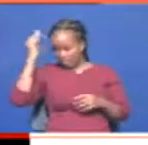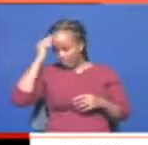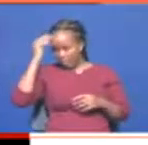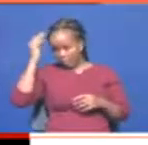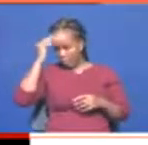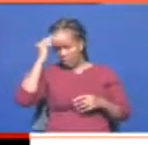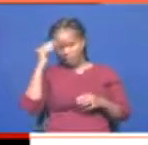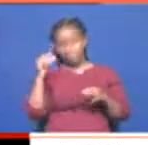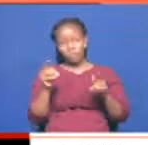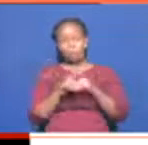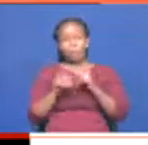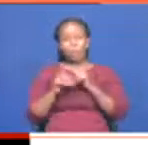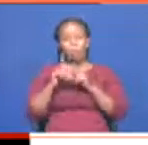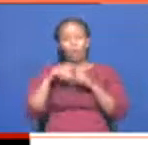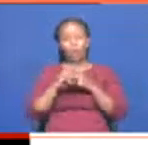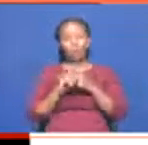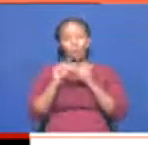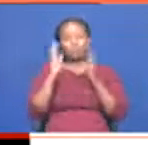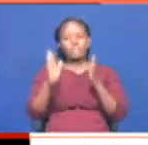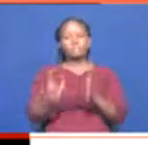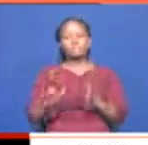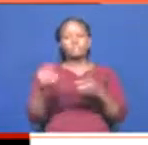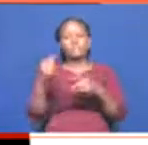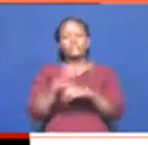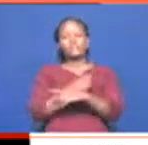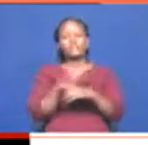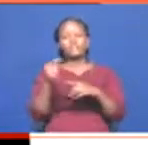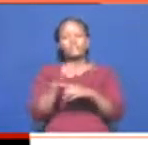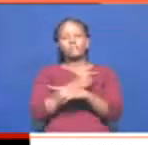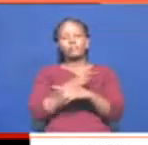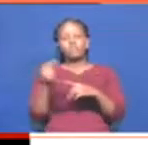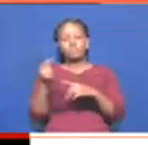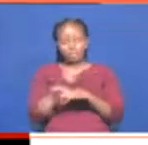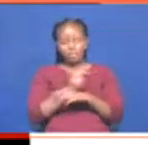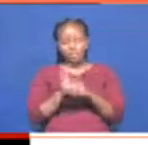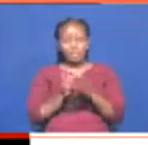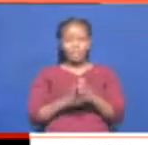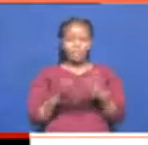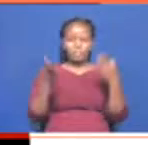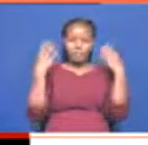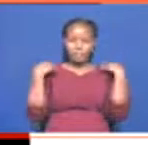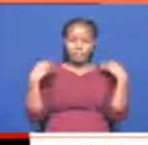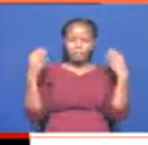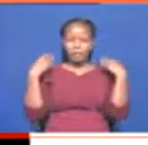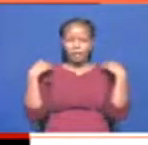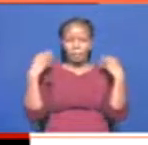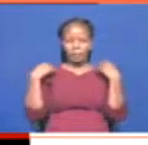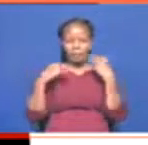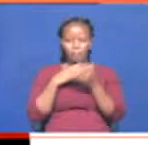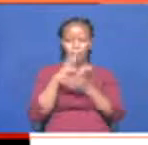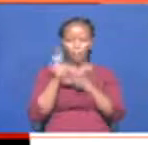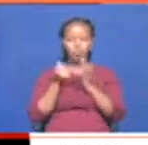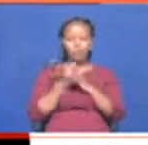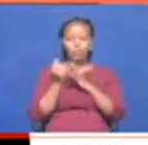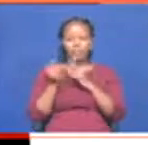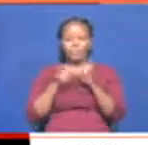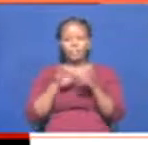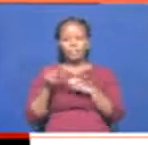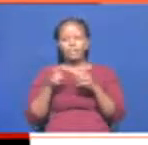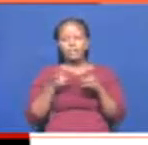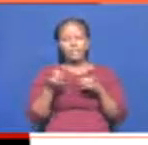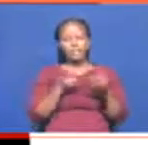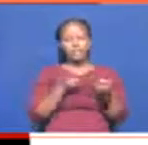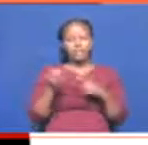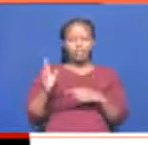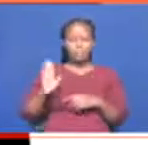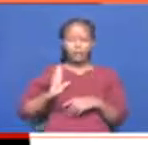and engineering training and engineering practice is regulated by the board.